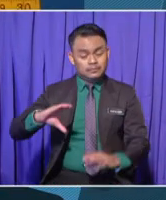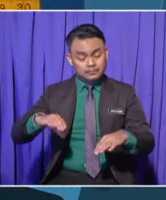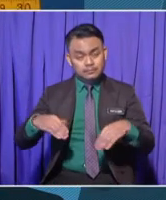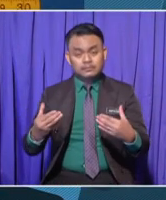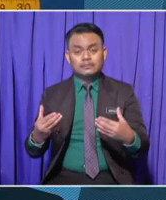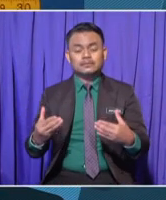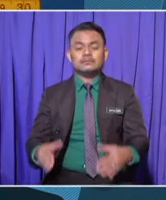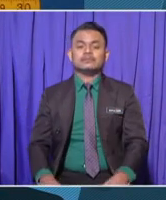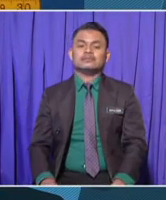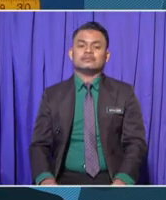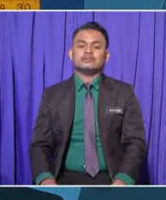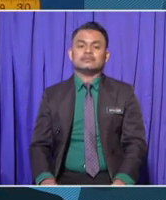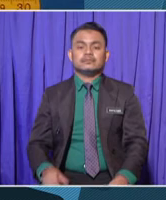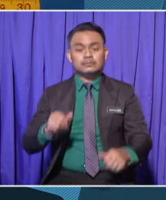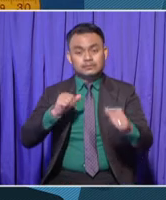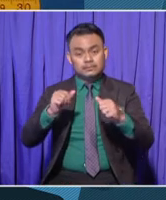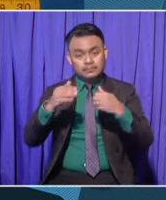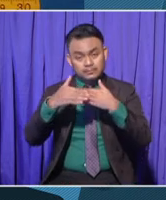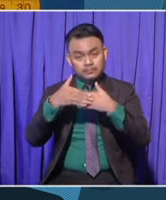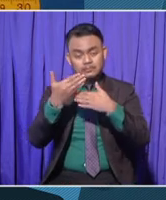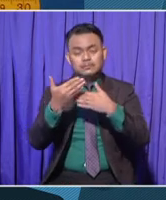Let us do a simple experiment.